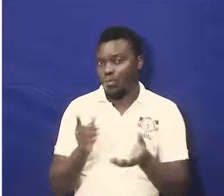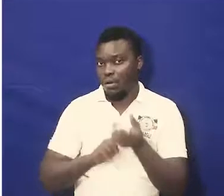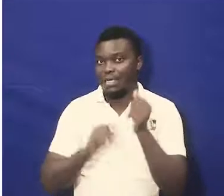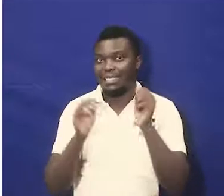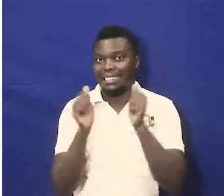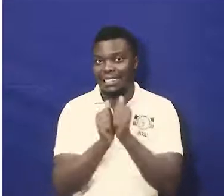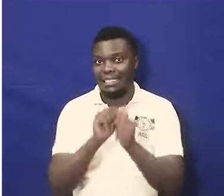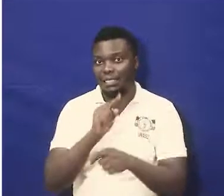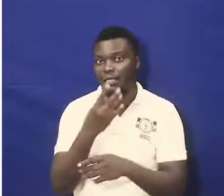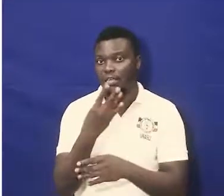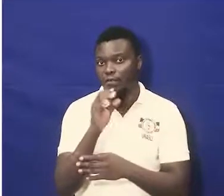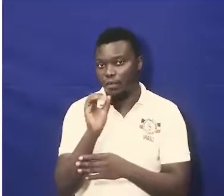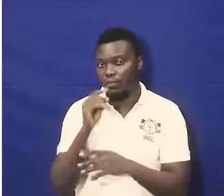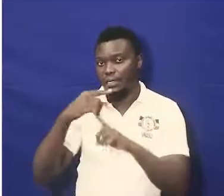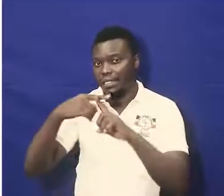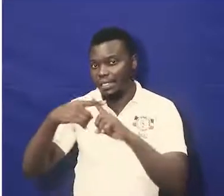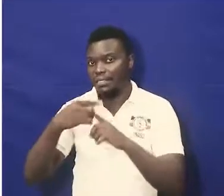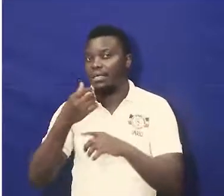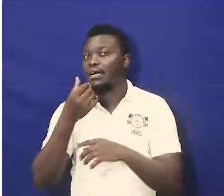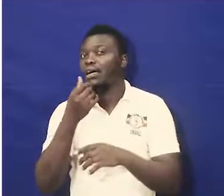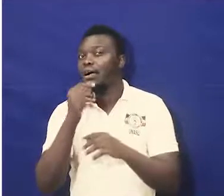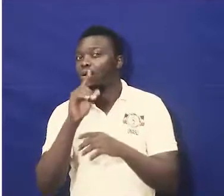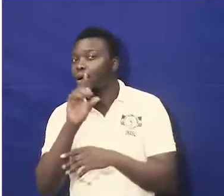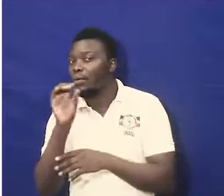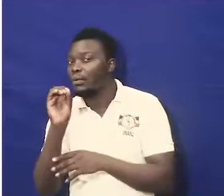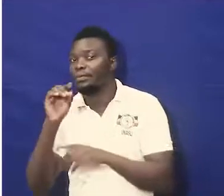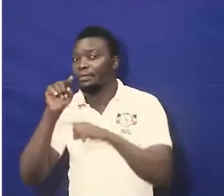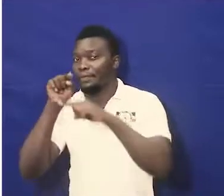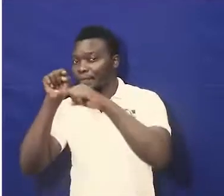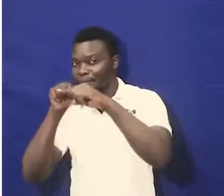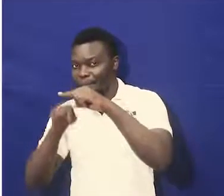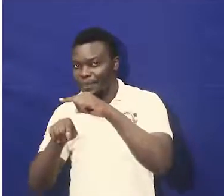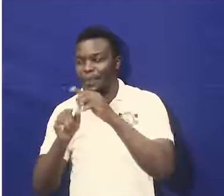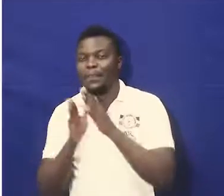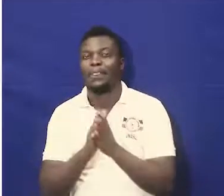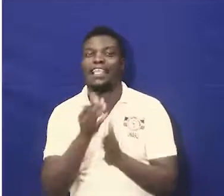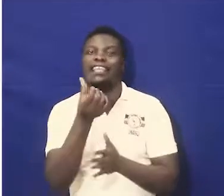10,400 multiplied by 100 divided by